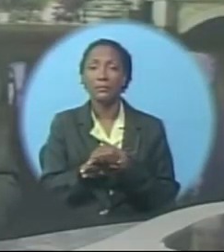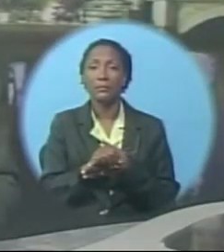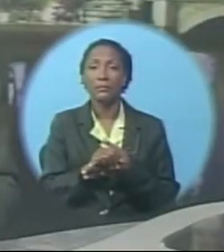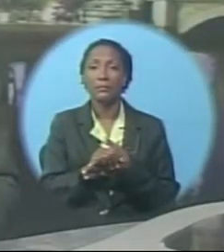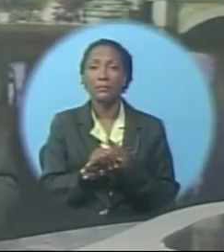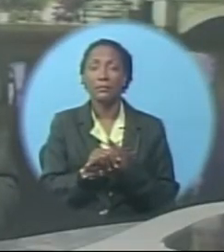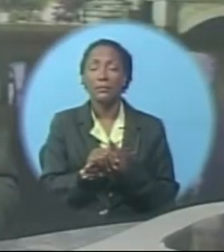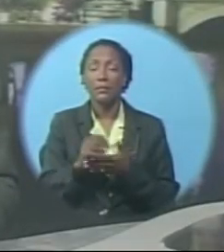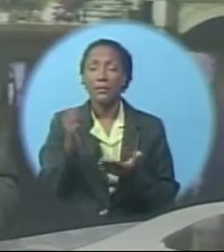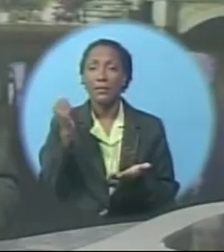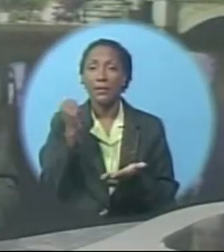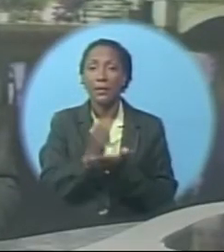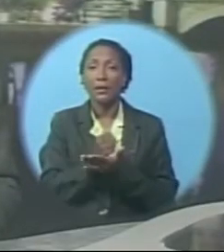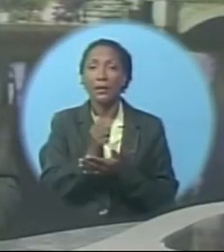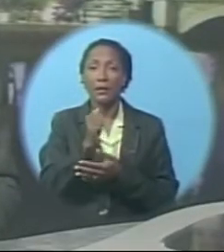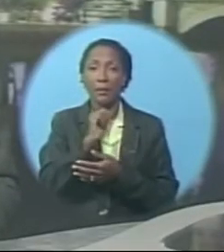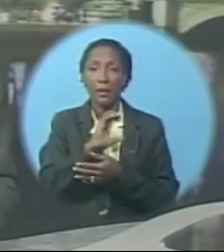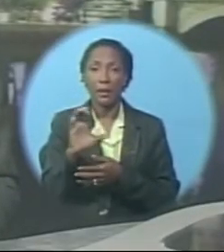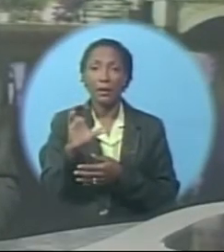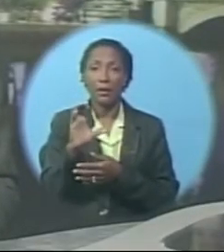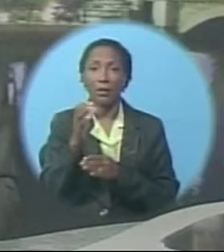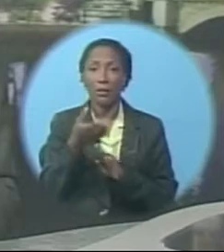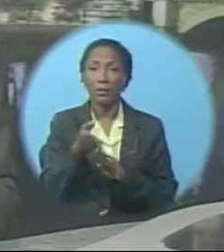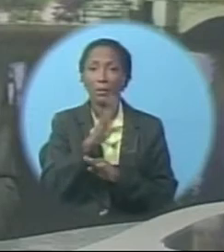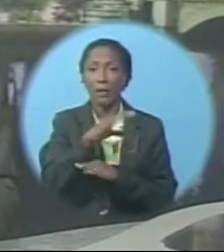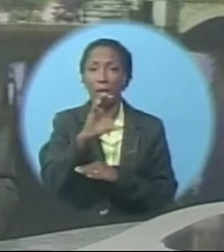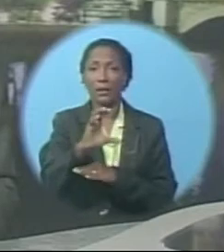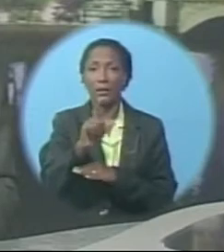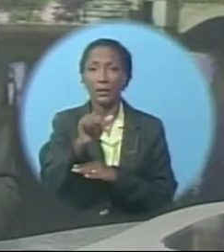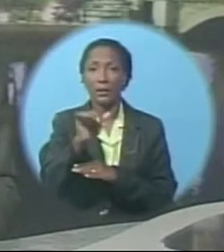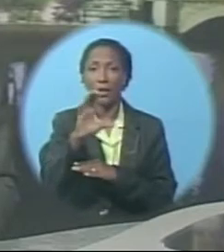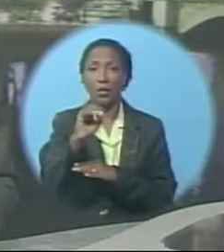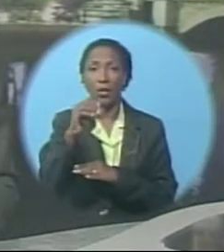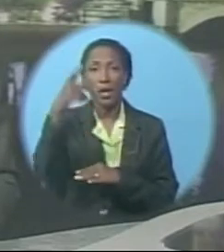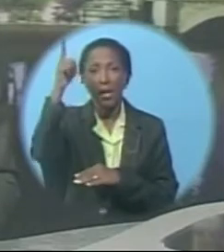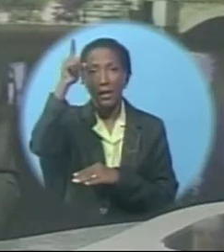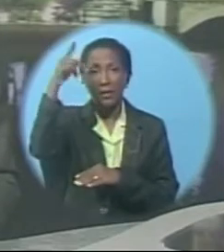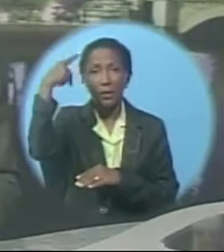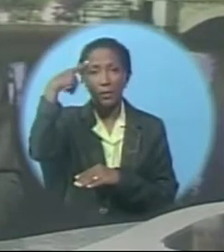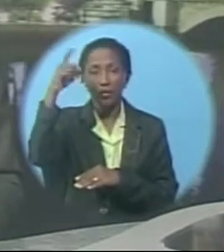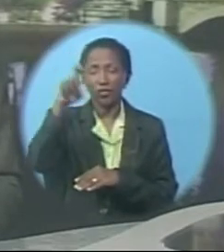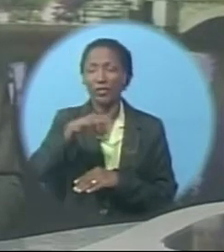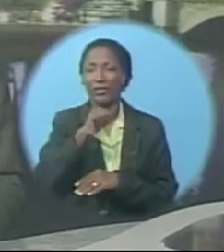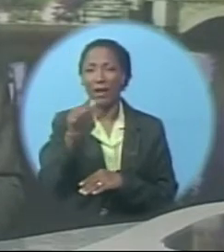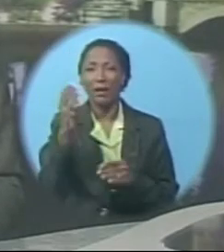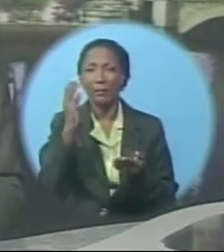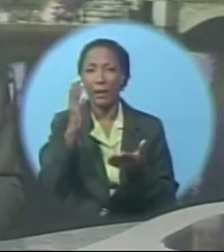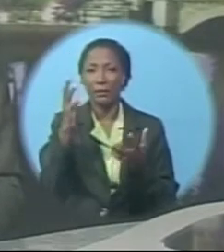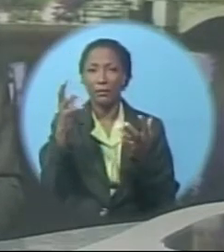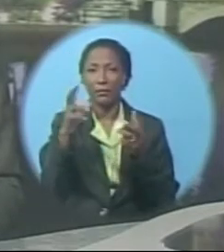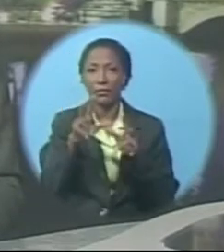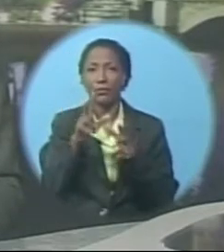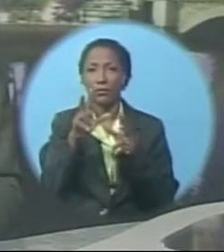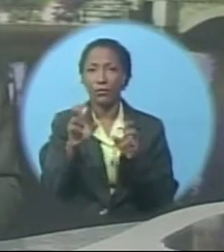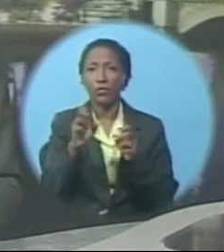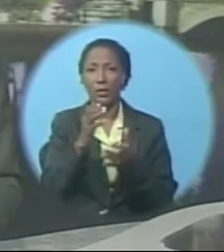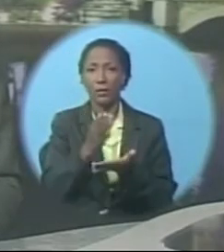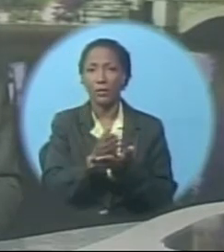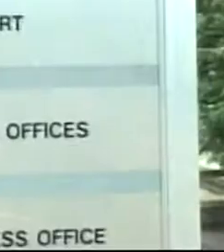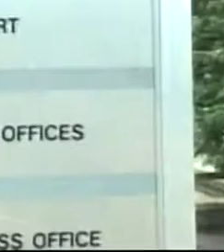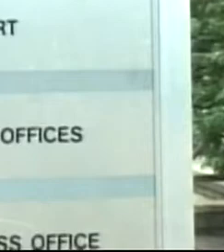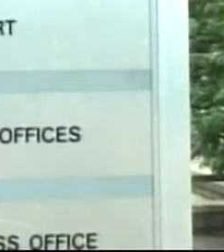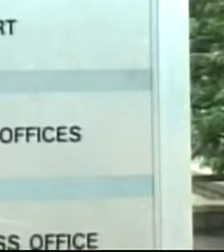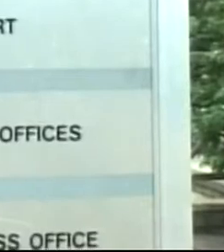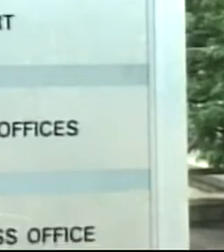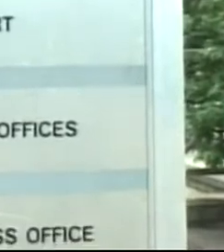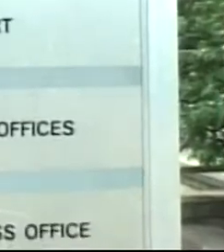The bank accounts of the former CLECO executive Leroy Paris should not have been frozen. That's the argument Queen's Counsel Hal Gollop